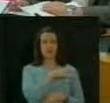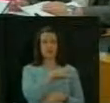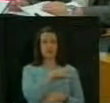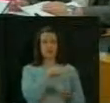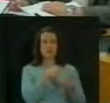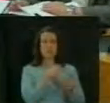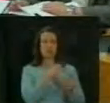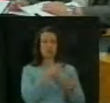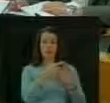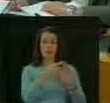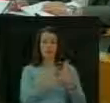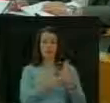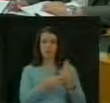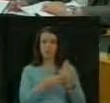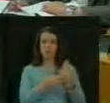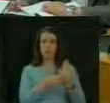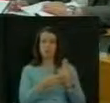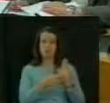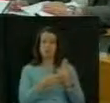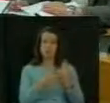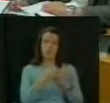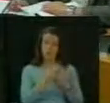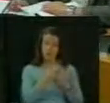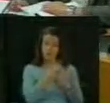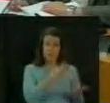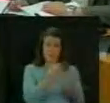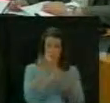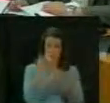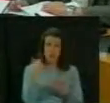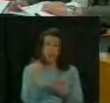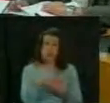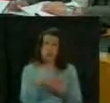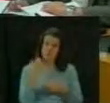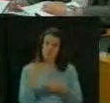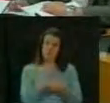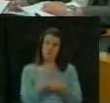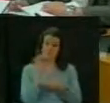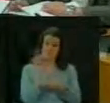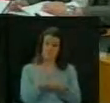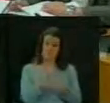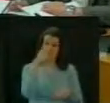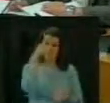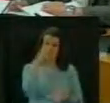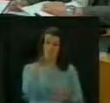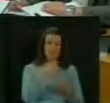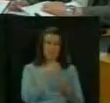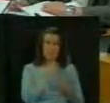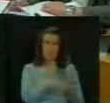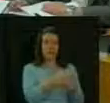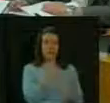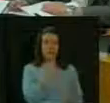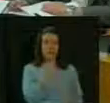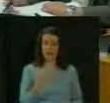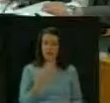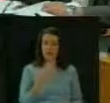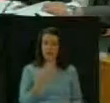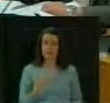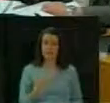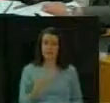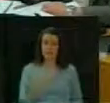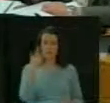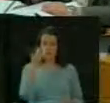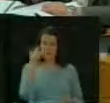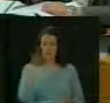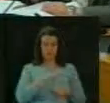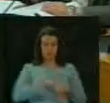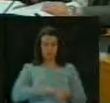which essentially whatever they recommend, we're pretty much going to have to vote for, no matter what it is, because the